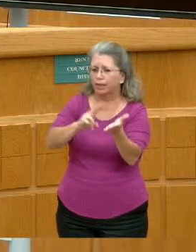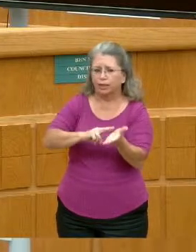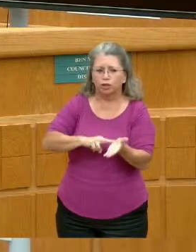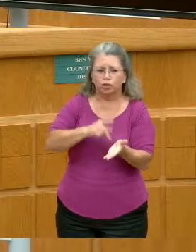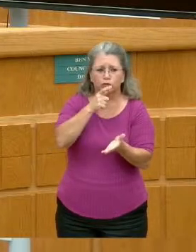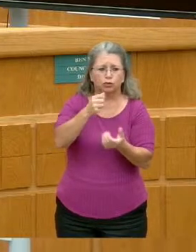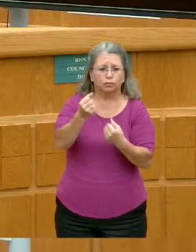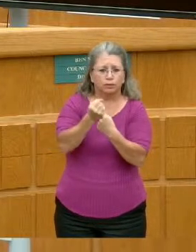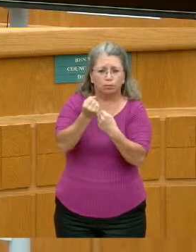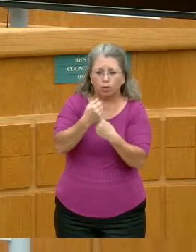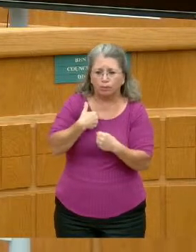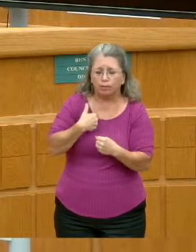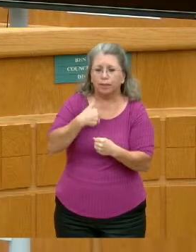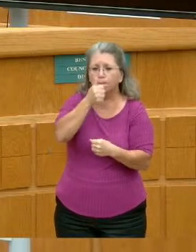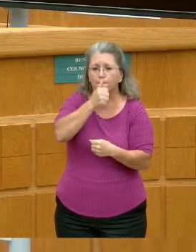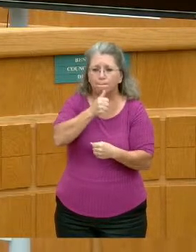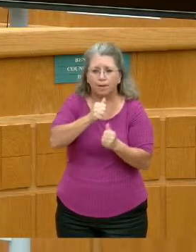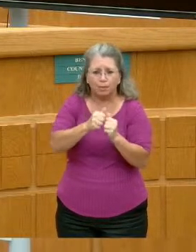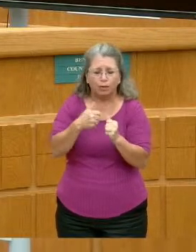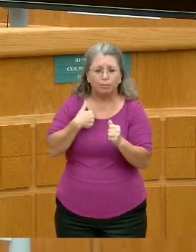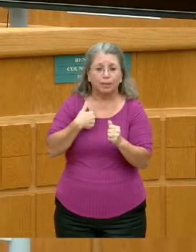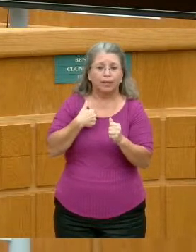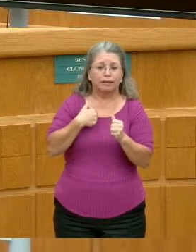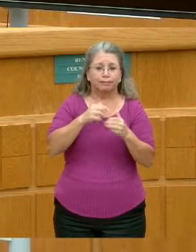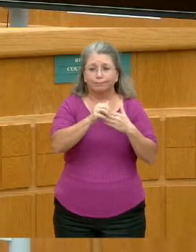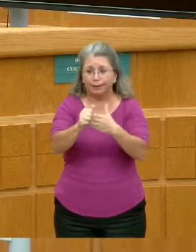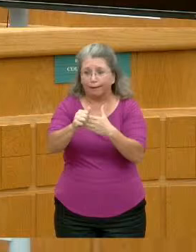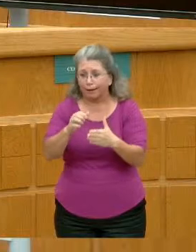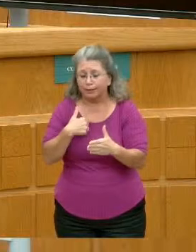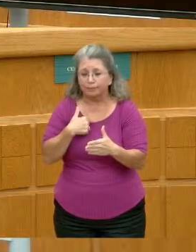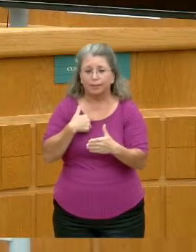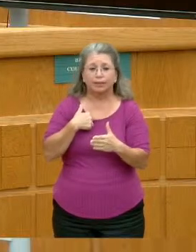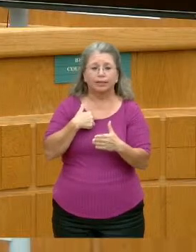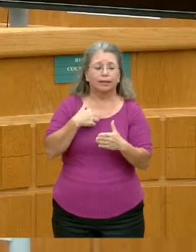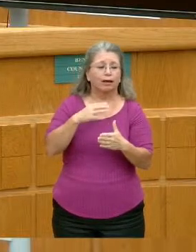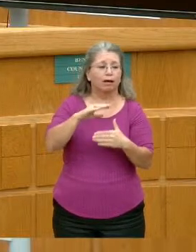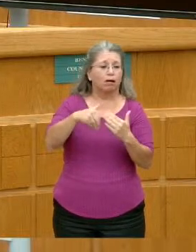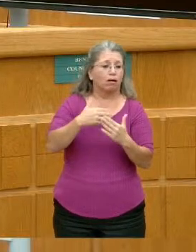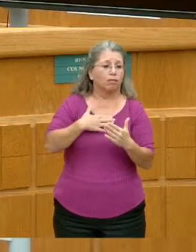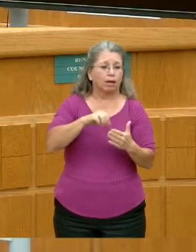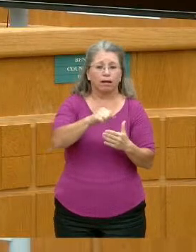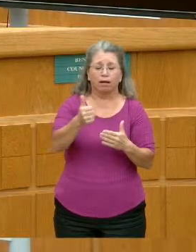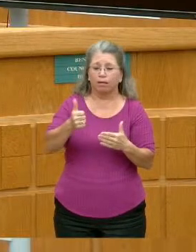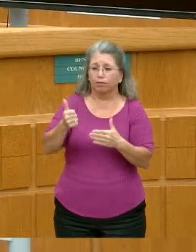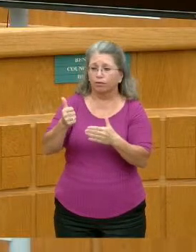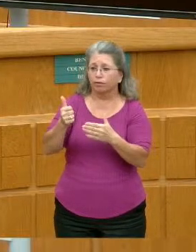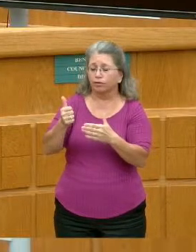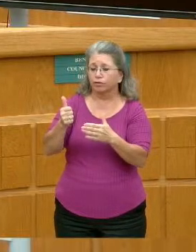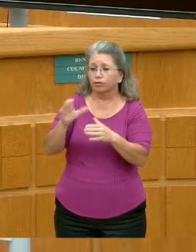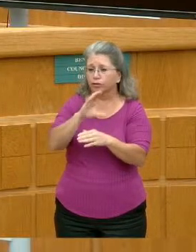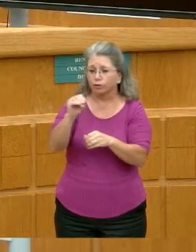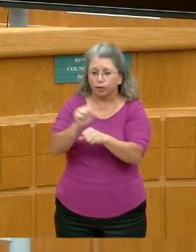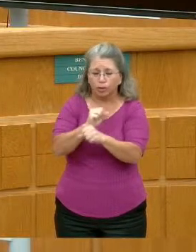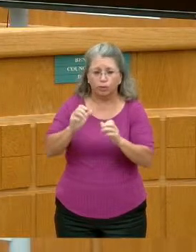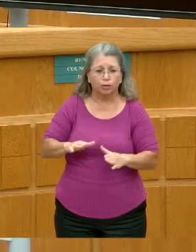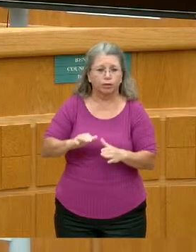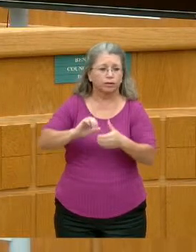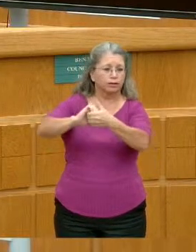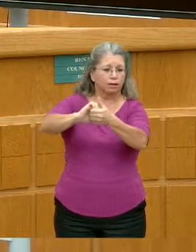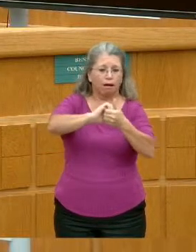me, and directed me, and everyone else, colleagues, essential partners, pre-hospital